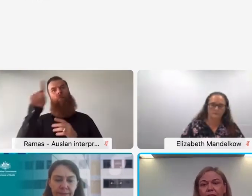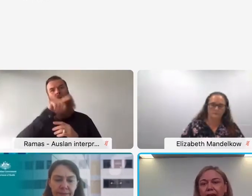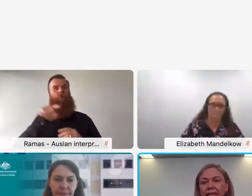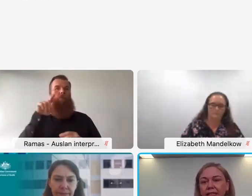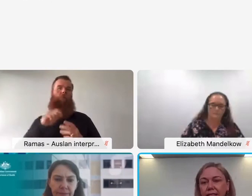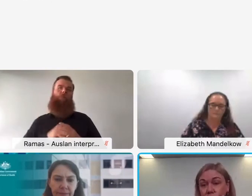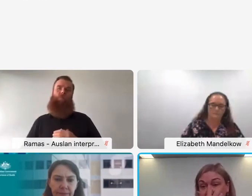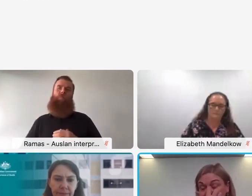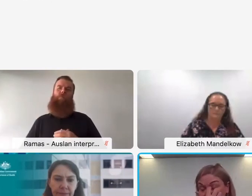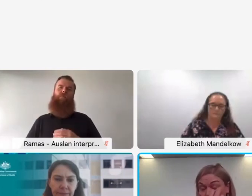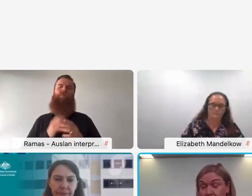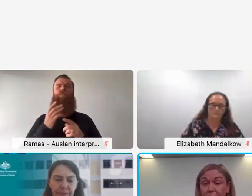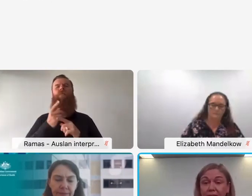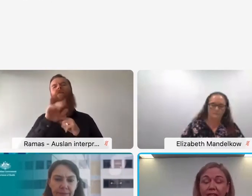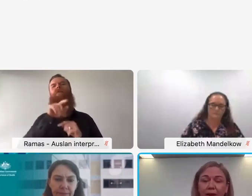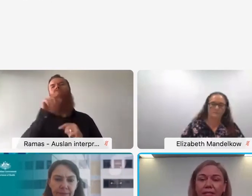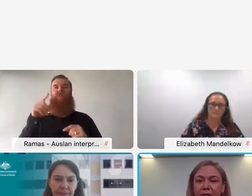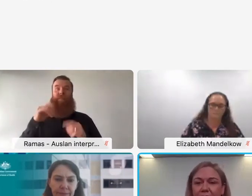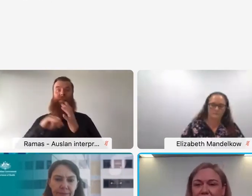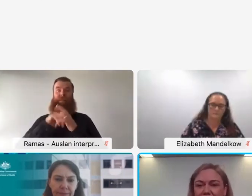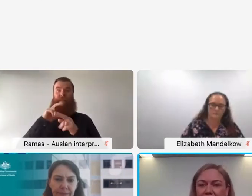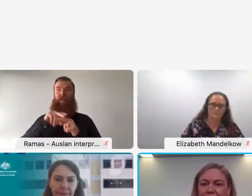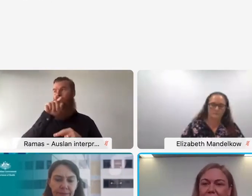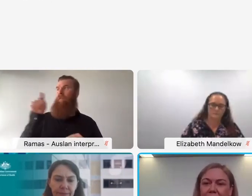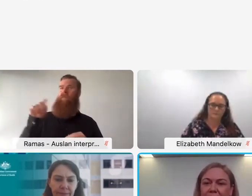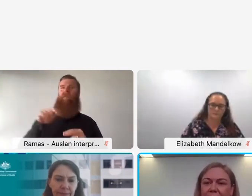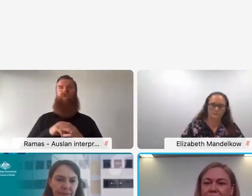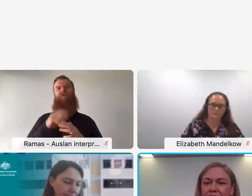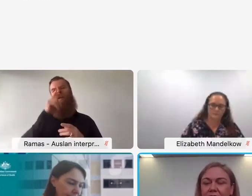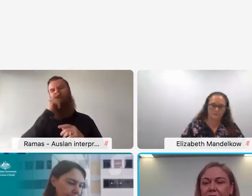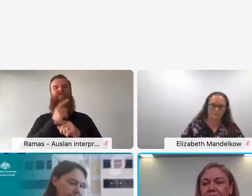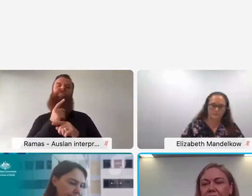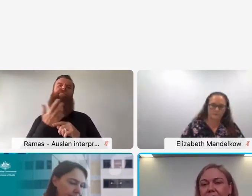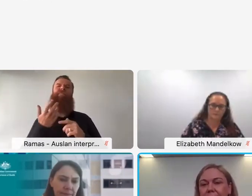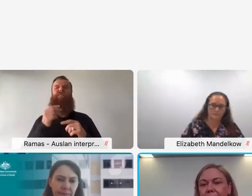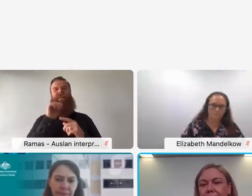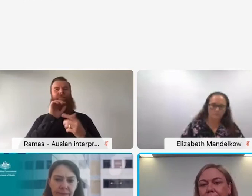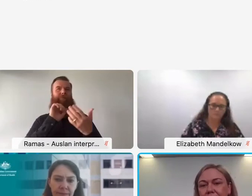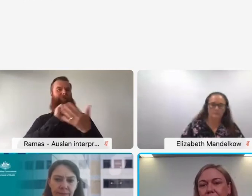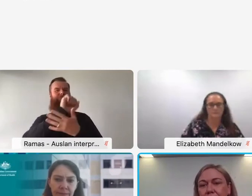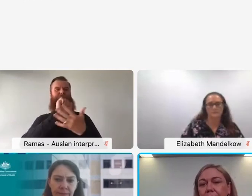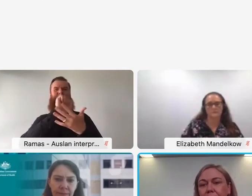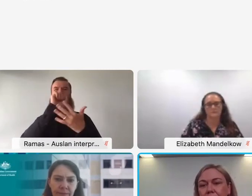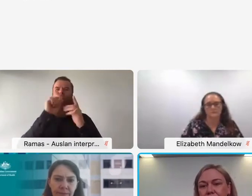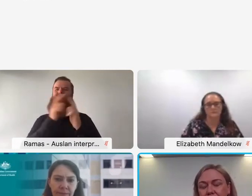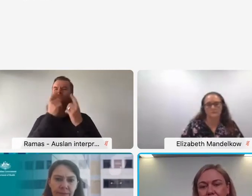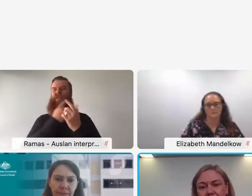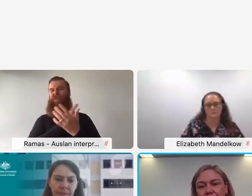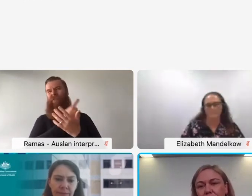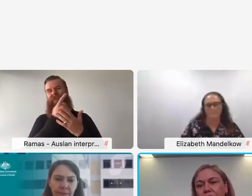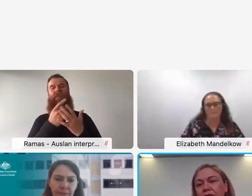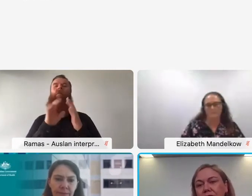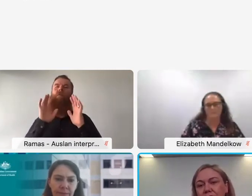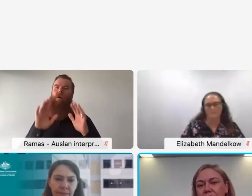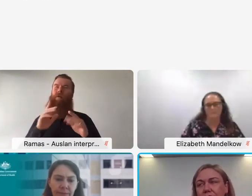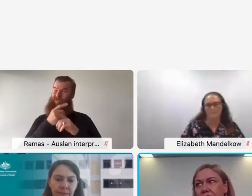we talk to AEs, so we probably can't go into each and every aspect of it, but we appreciate that there's